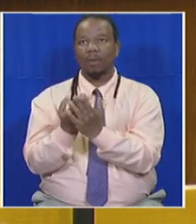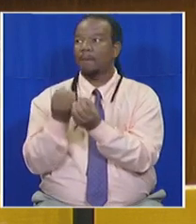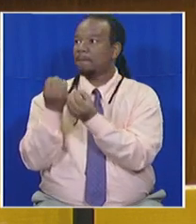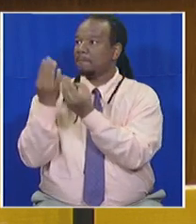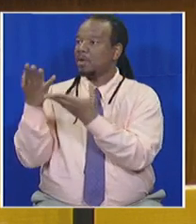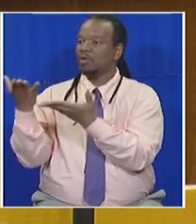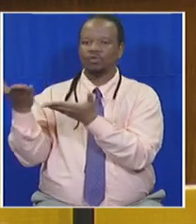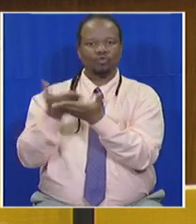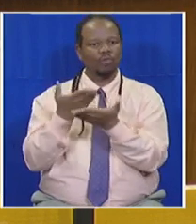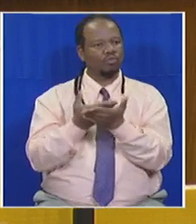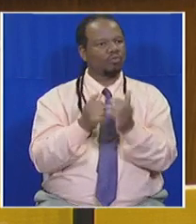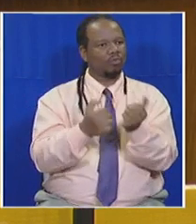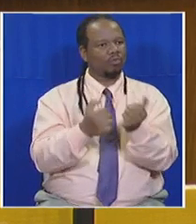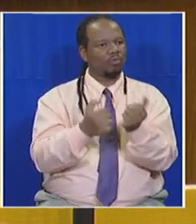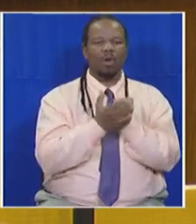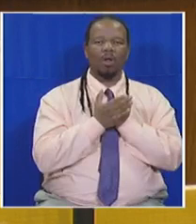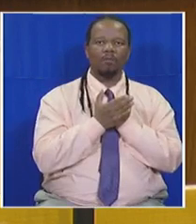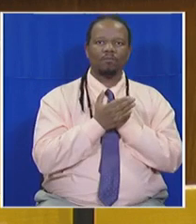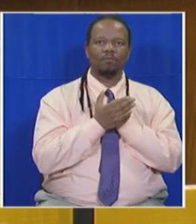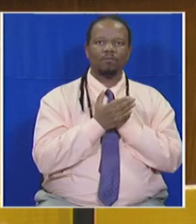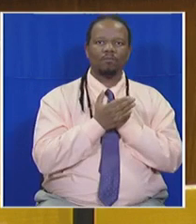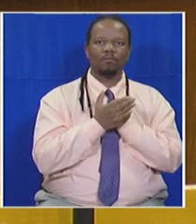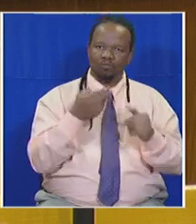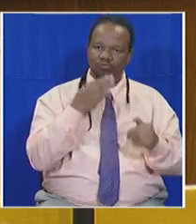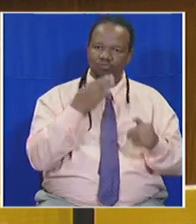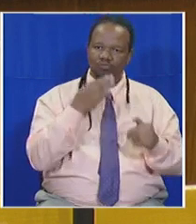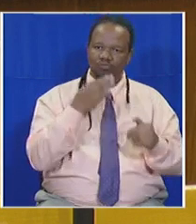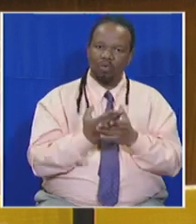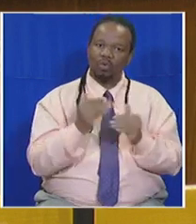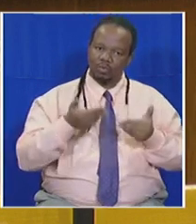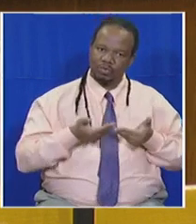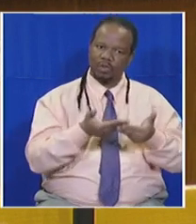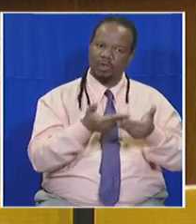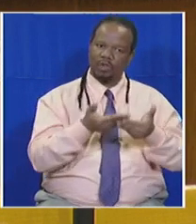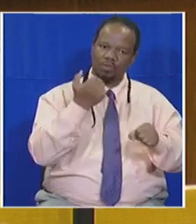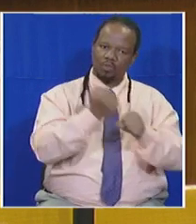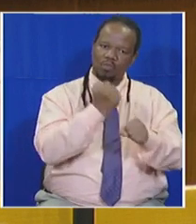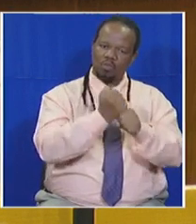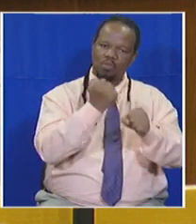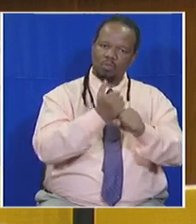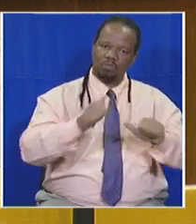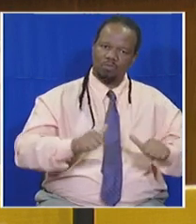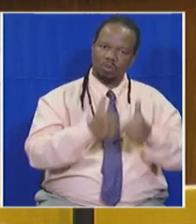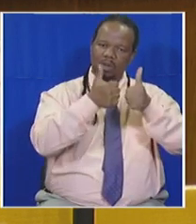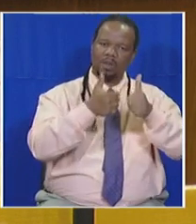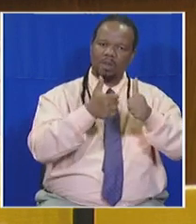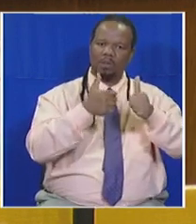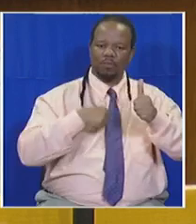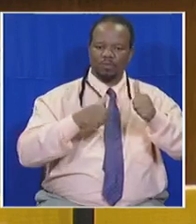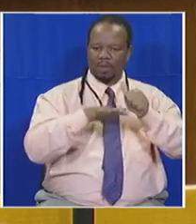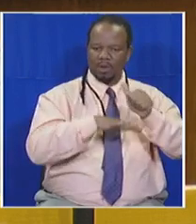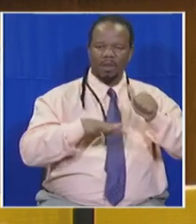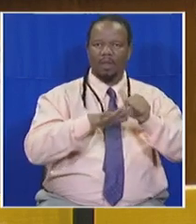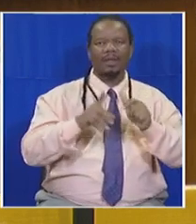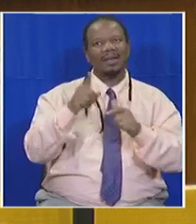helpful to ensure that we intensify our work of improving service delivery at the municipal level. But of course, there are a few that